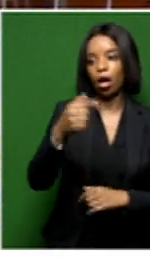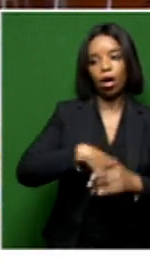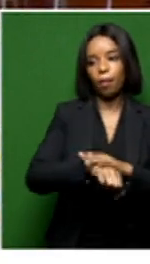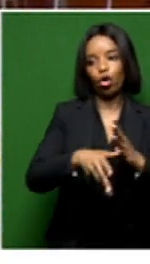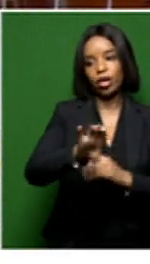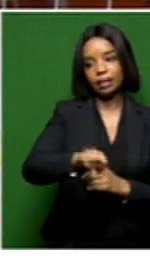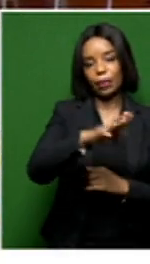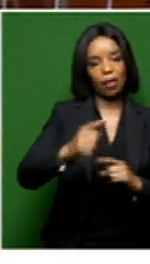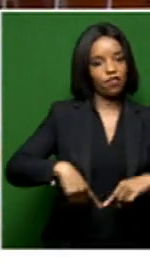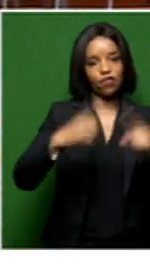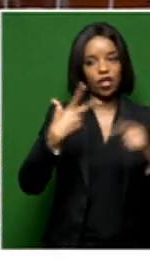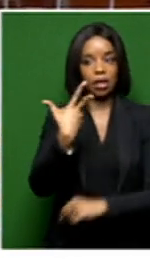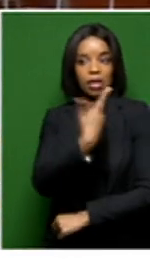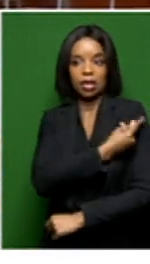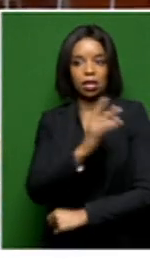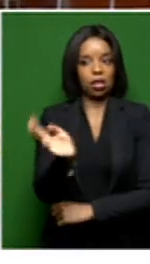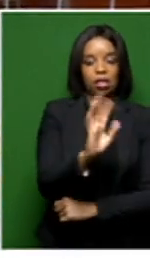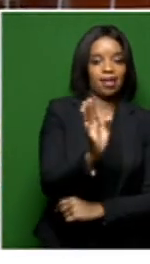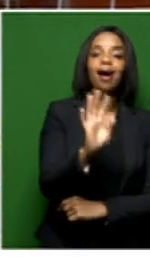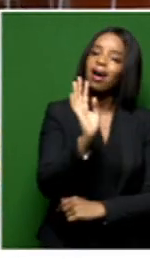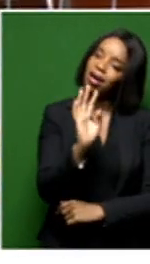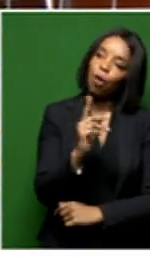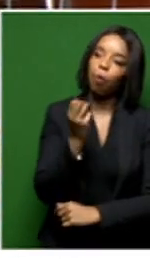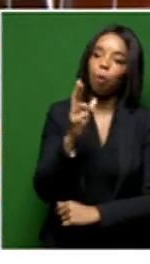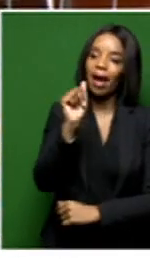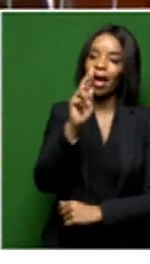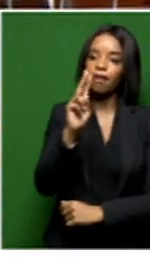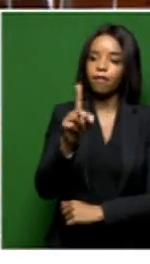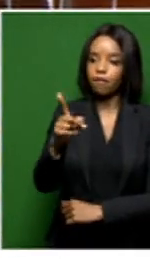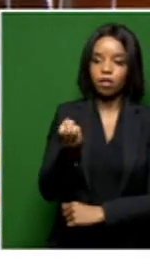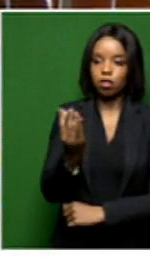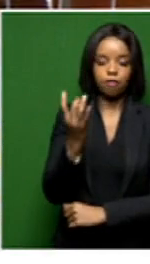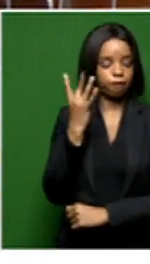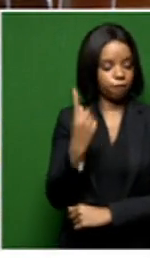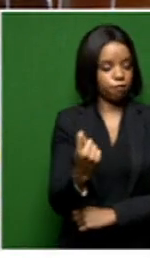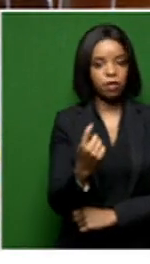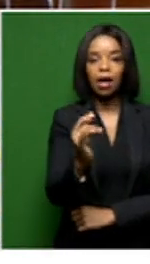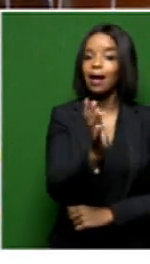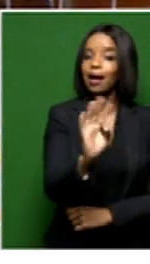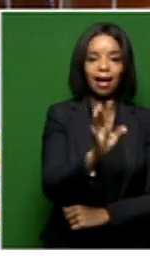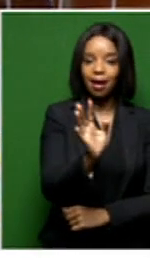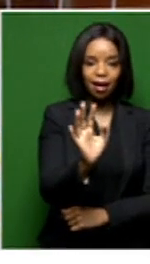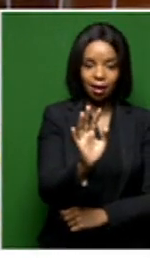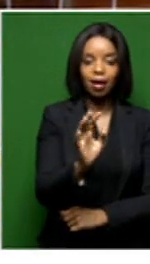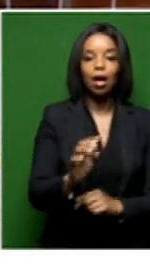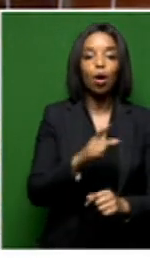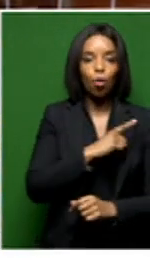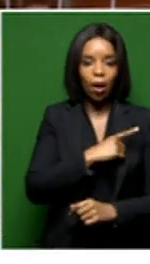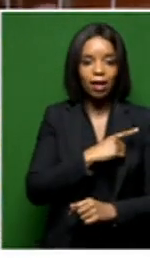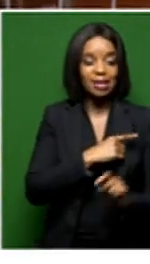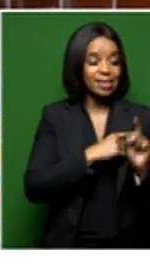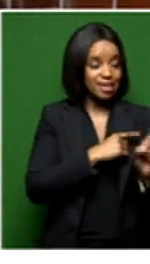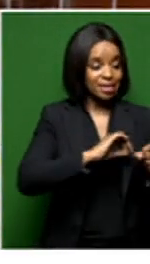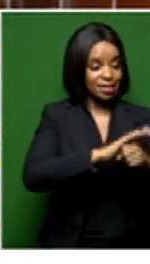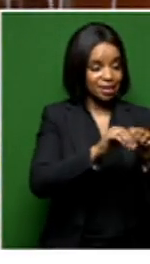to give them ARVs because they are not South Africans or they are illegal here. The bottom line is that these are infectious disease